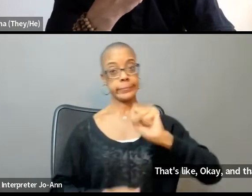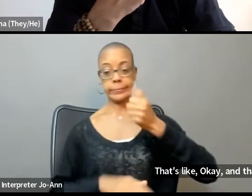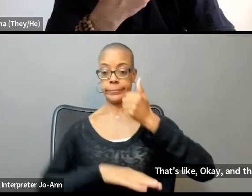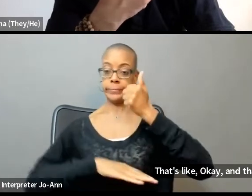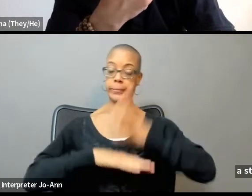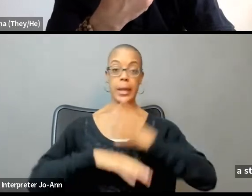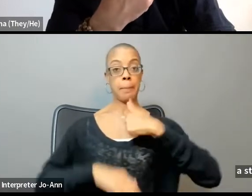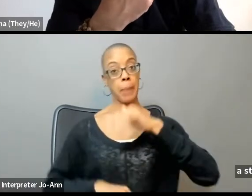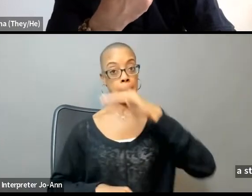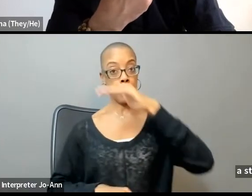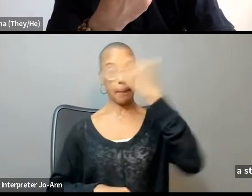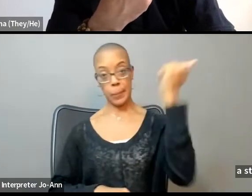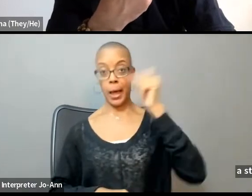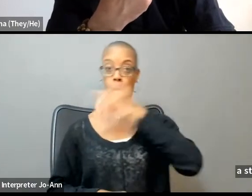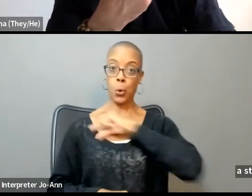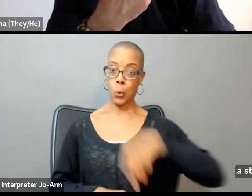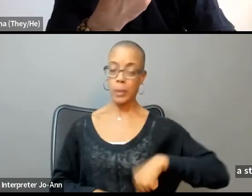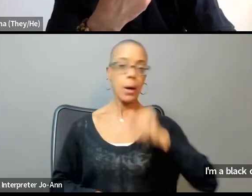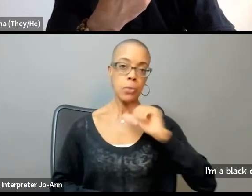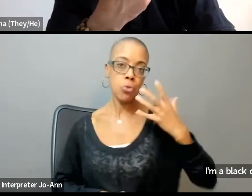wasn't in drag at the time, but